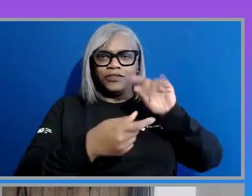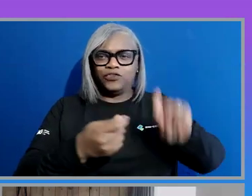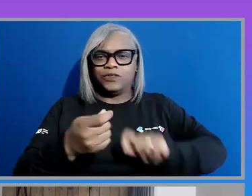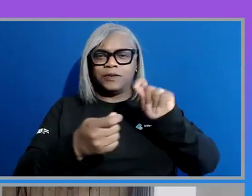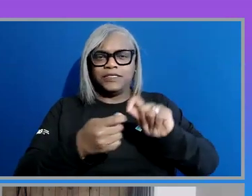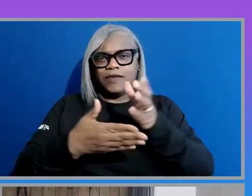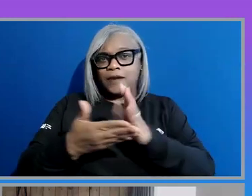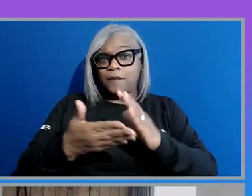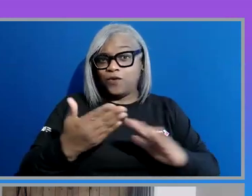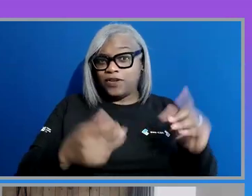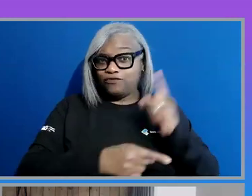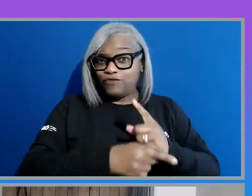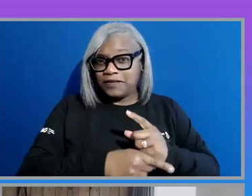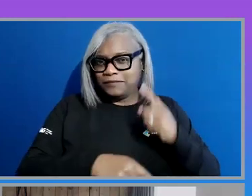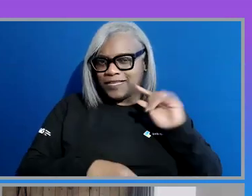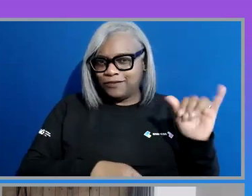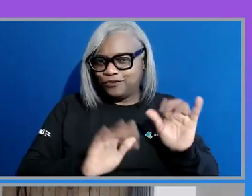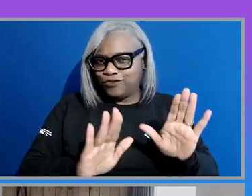Sounds pretty great, right? I love it.